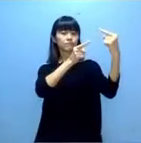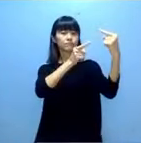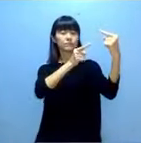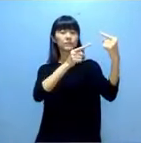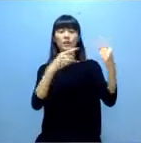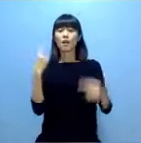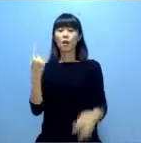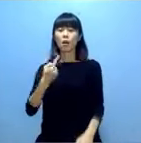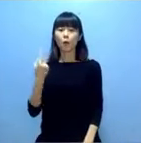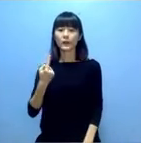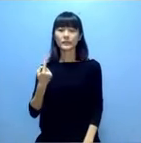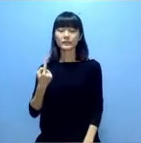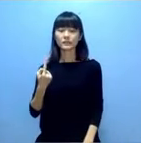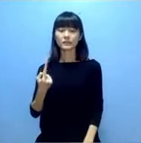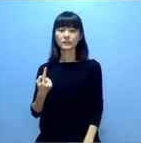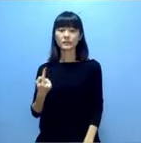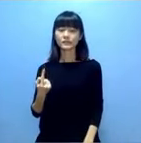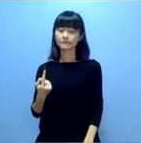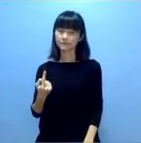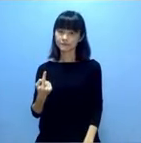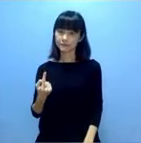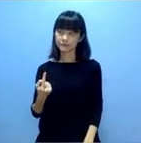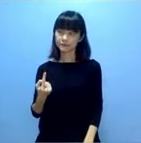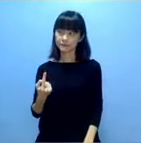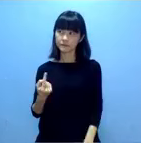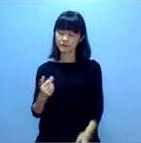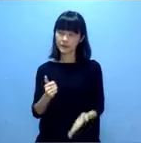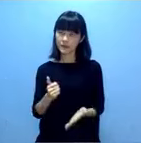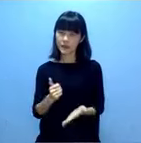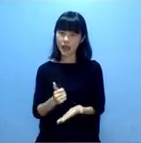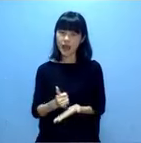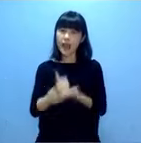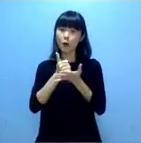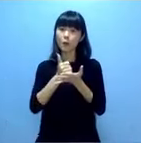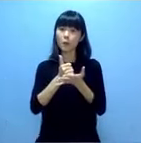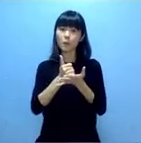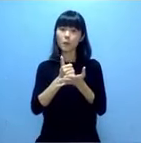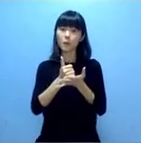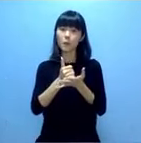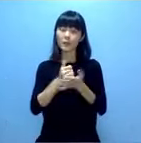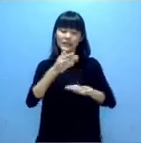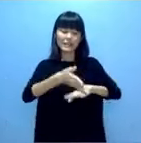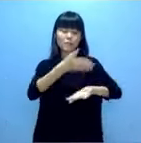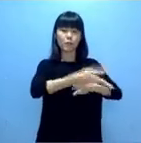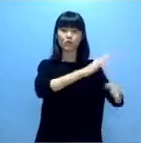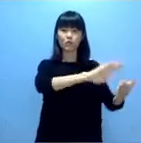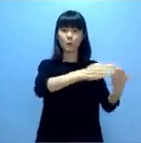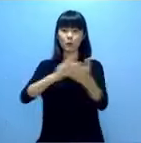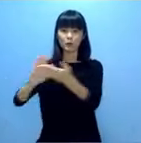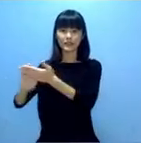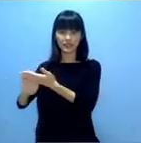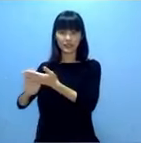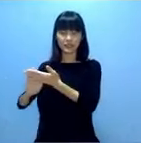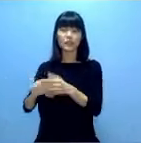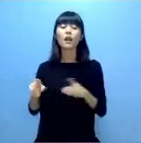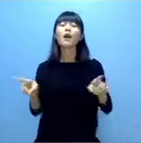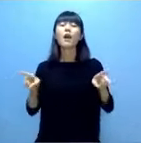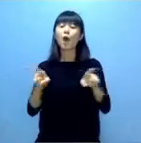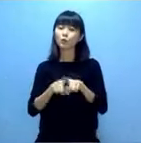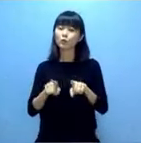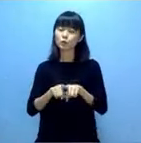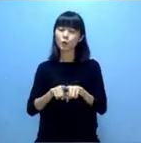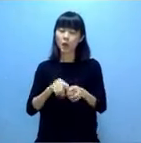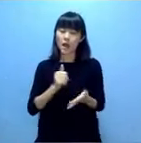to help make communities better. And also, you know, help